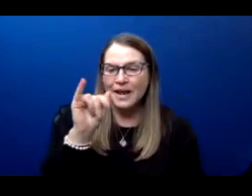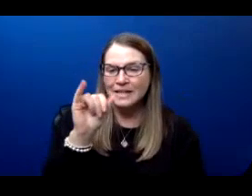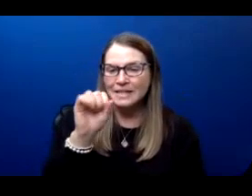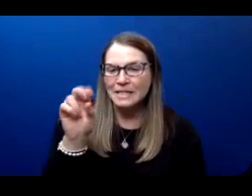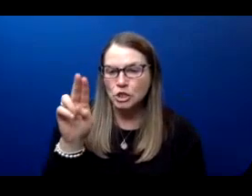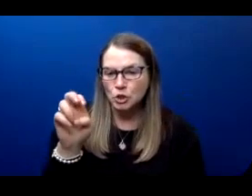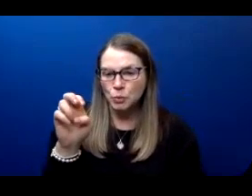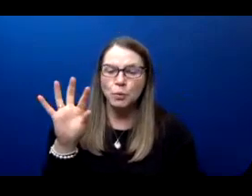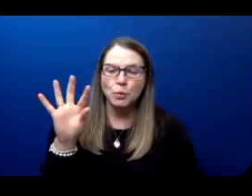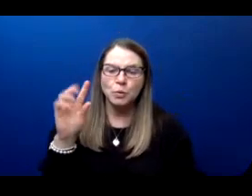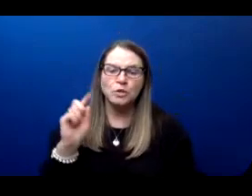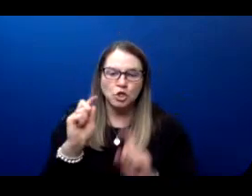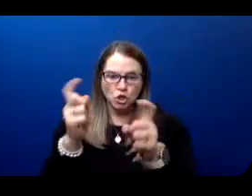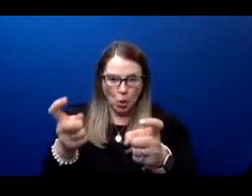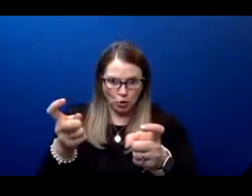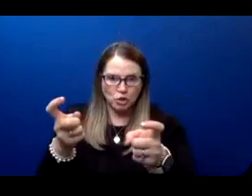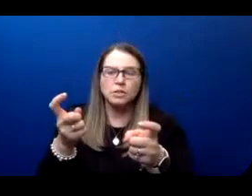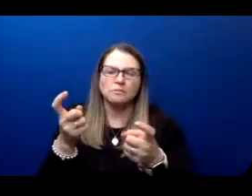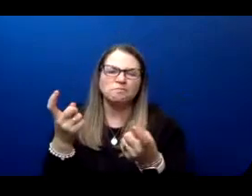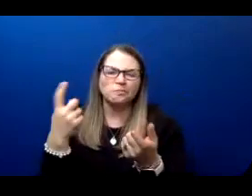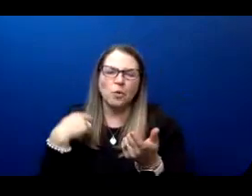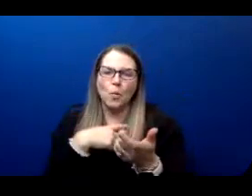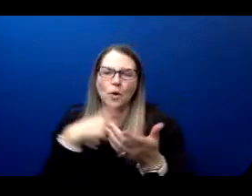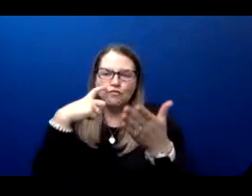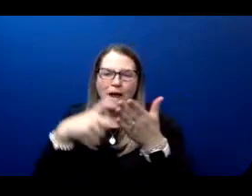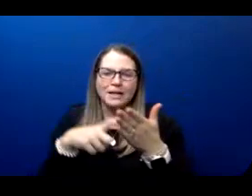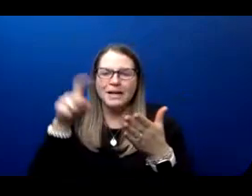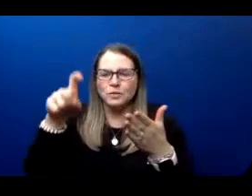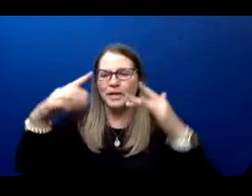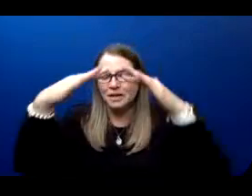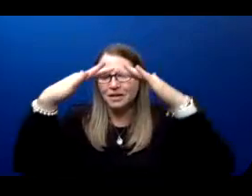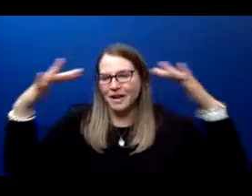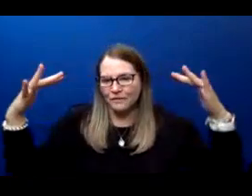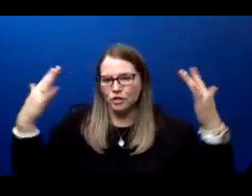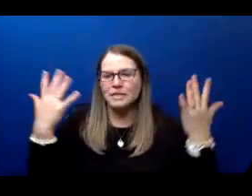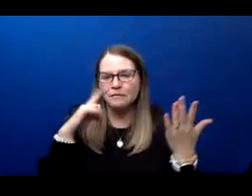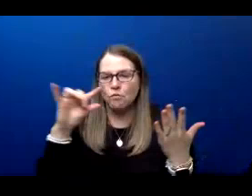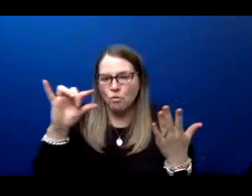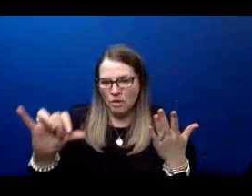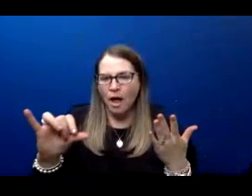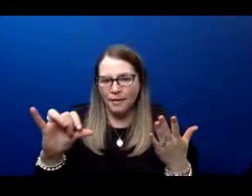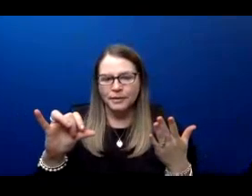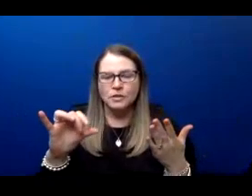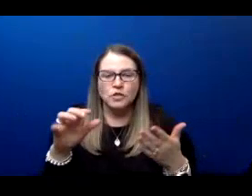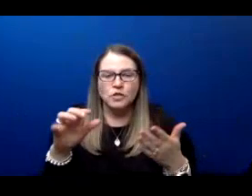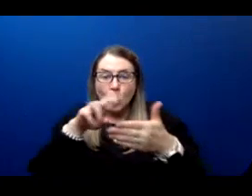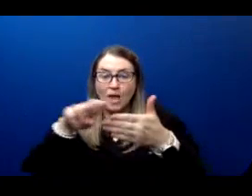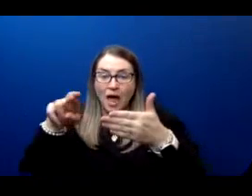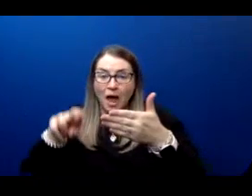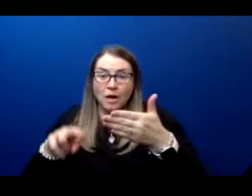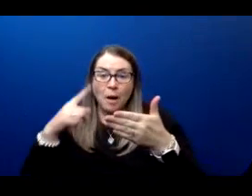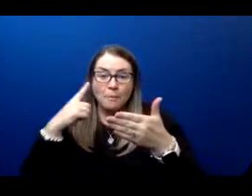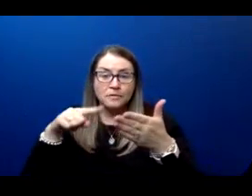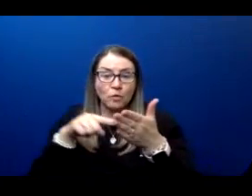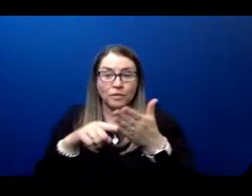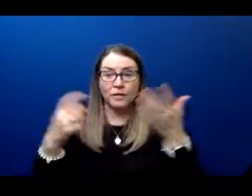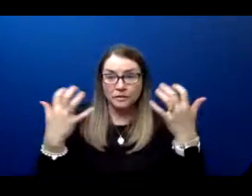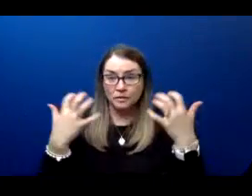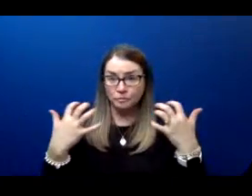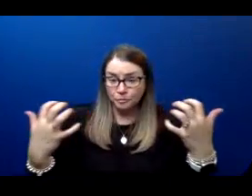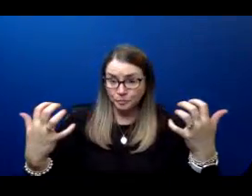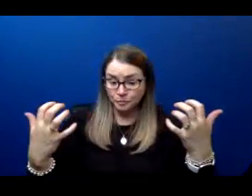because oftentimes they are not. And so similar actionable outcomes just for this particular audience. And